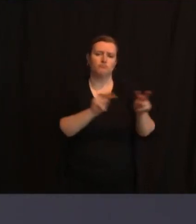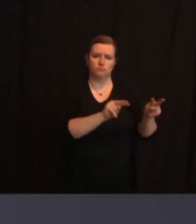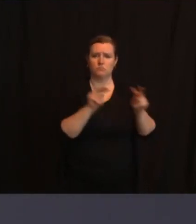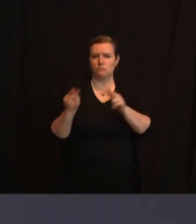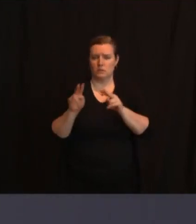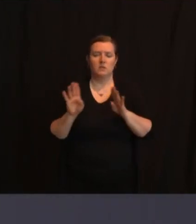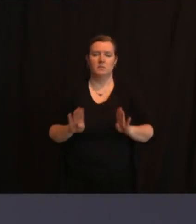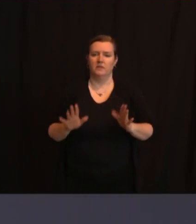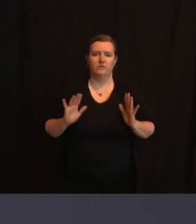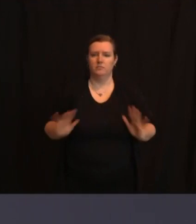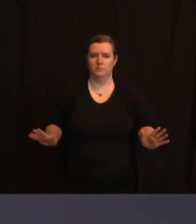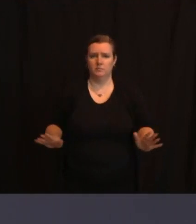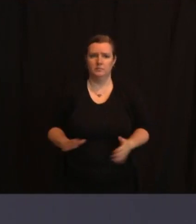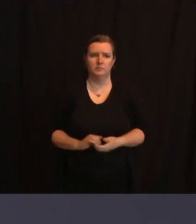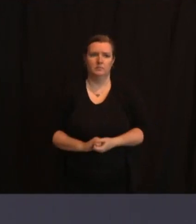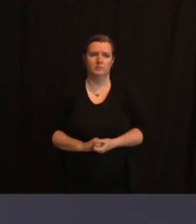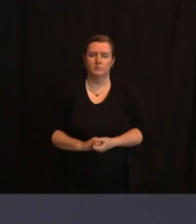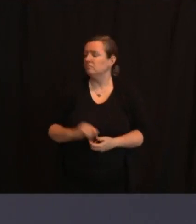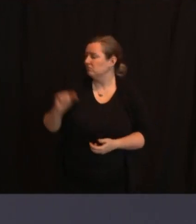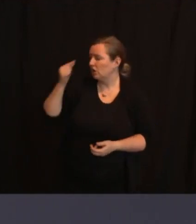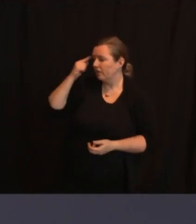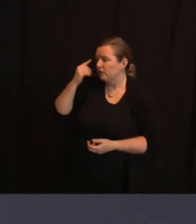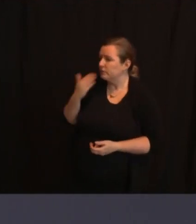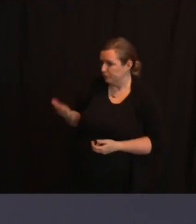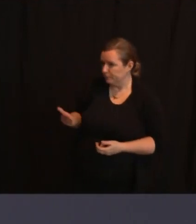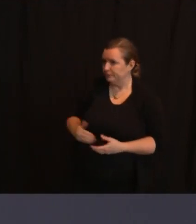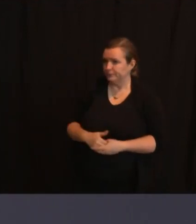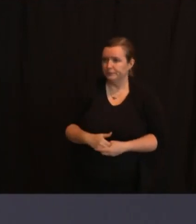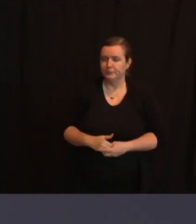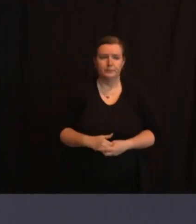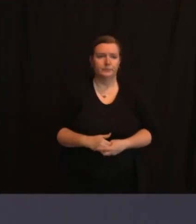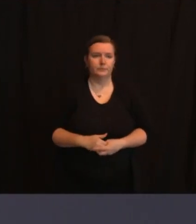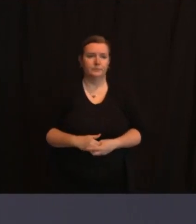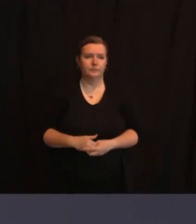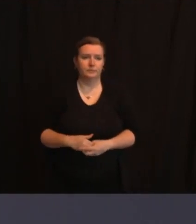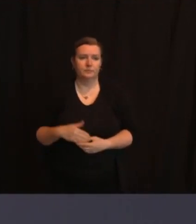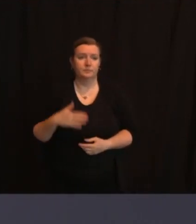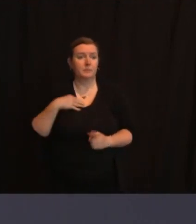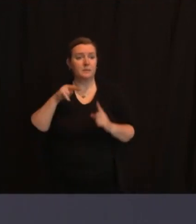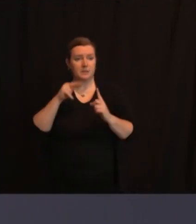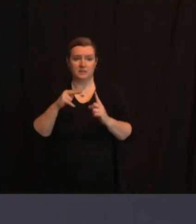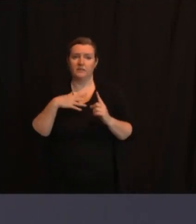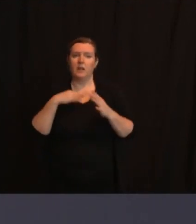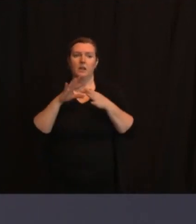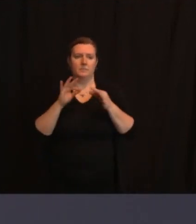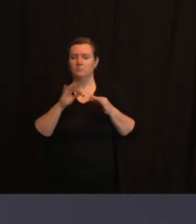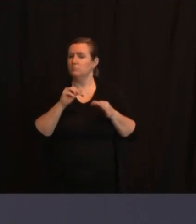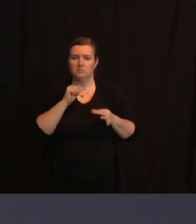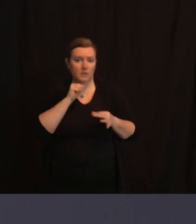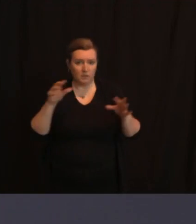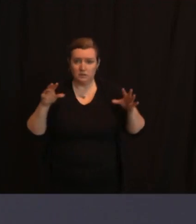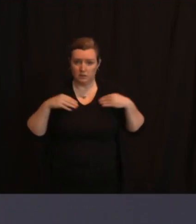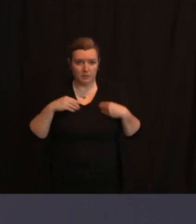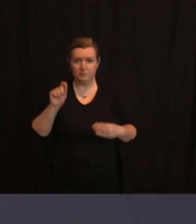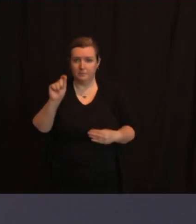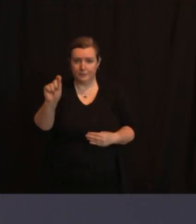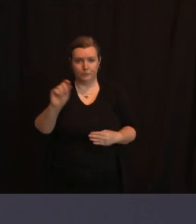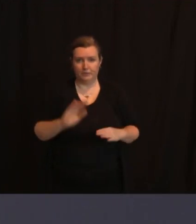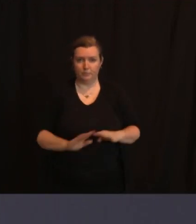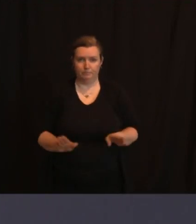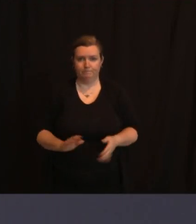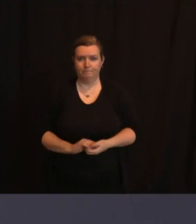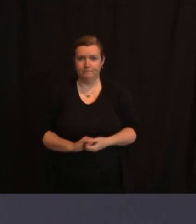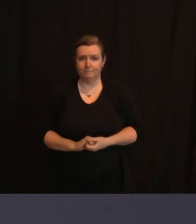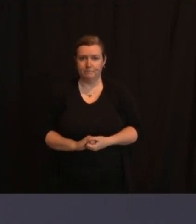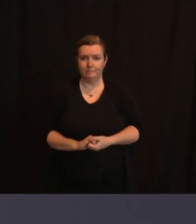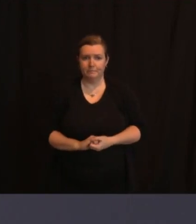whole range of stuff, but completely unacceptable from my standpoint. Thank you. John, you'll see as you'll bet clean up here. Good